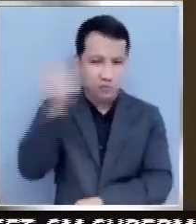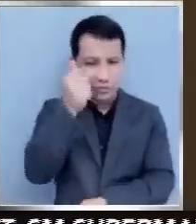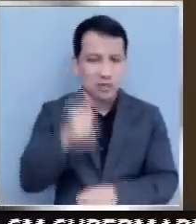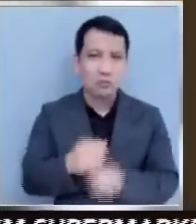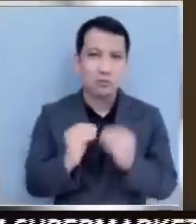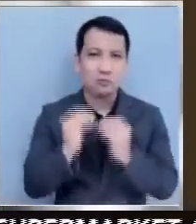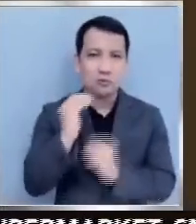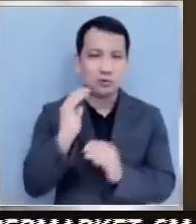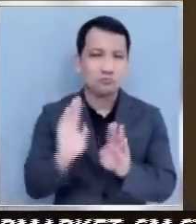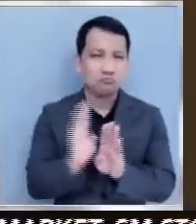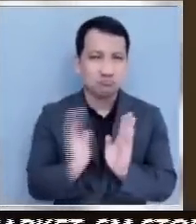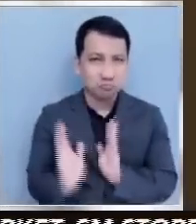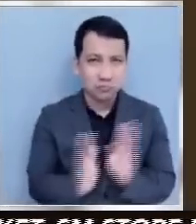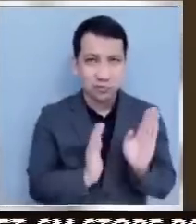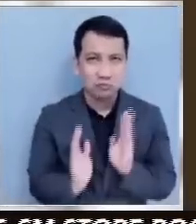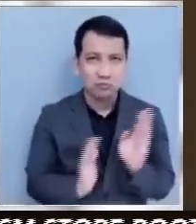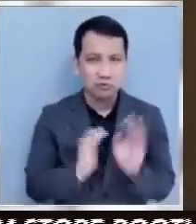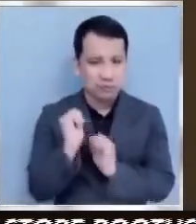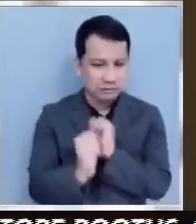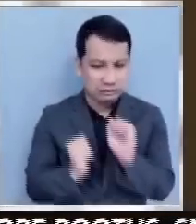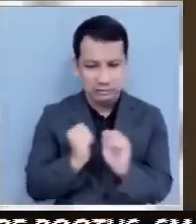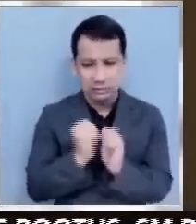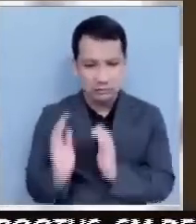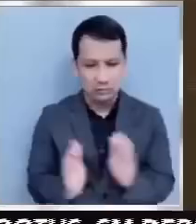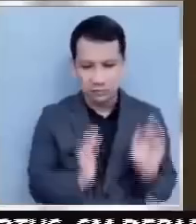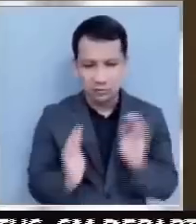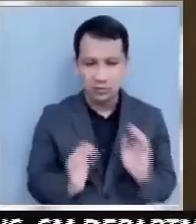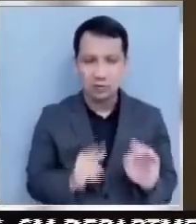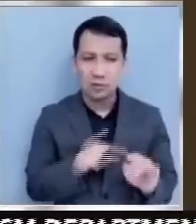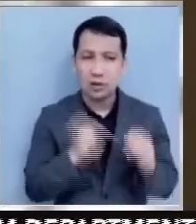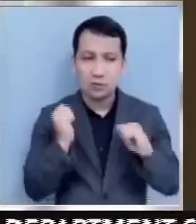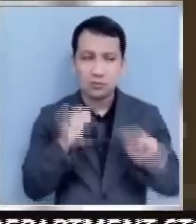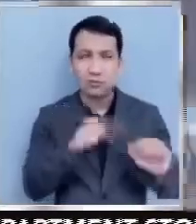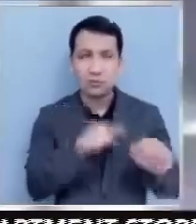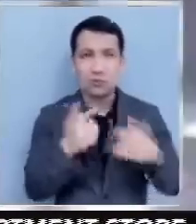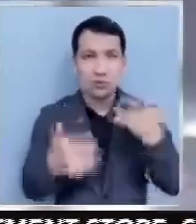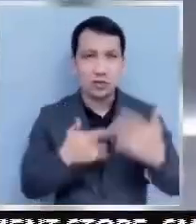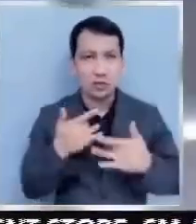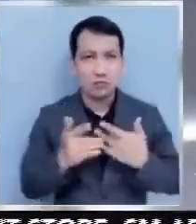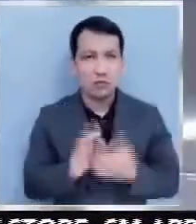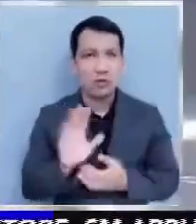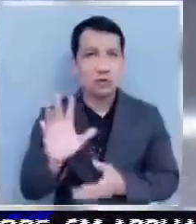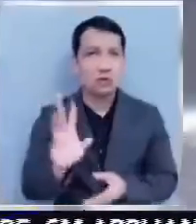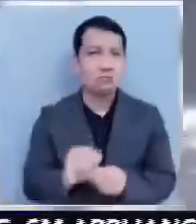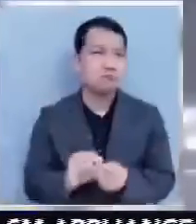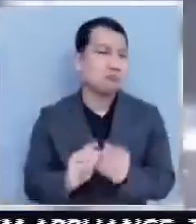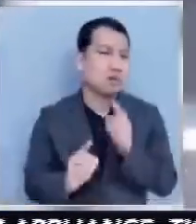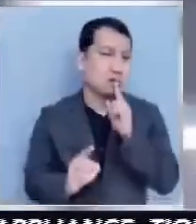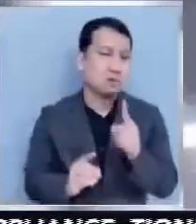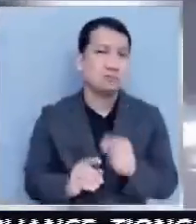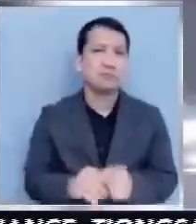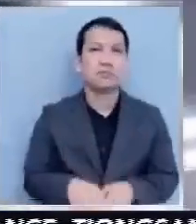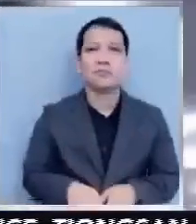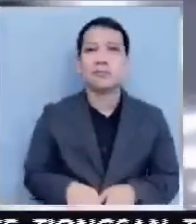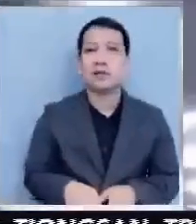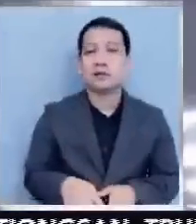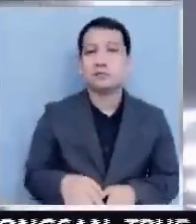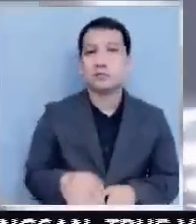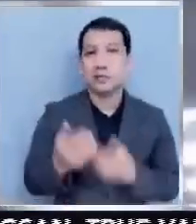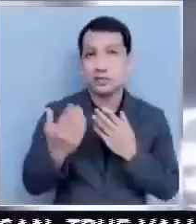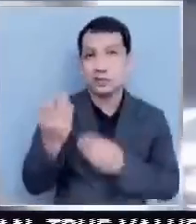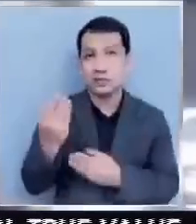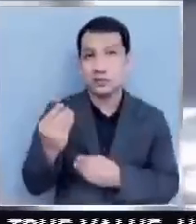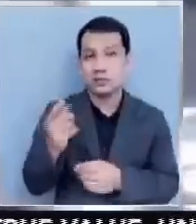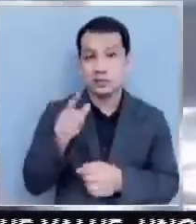prepared, years prepared. And all I hope for her is that she enjoys every moment. War Santiago, updated